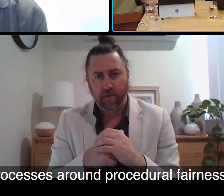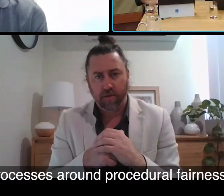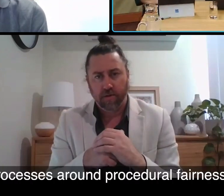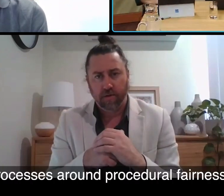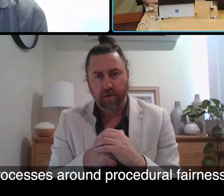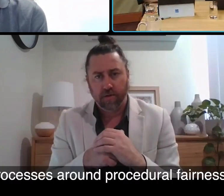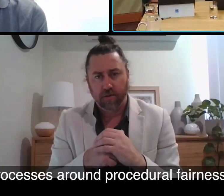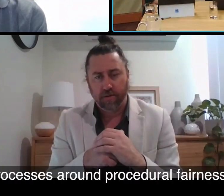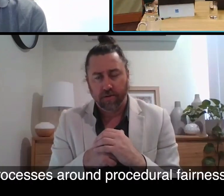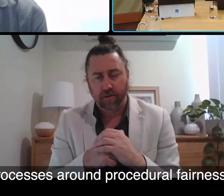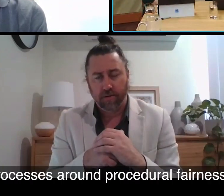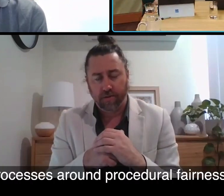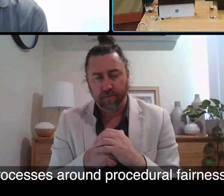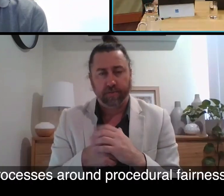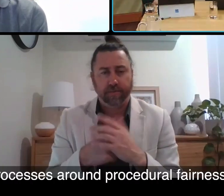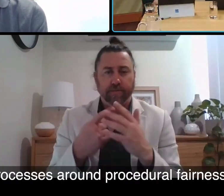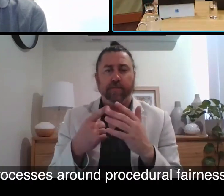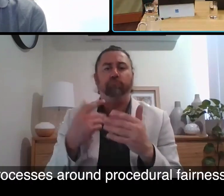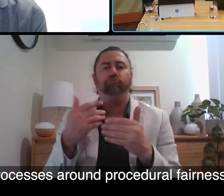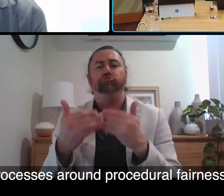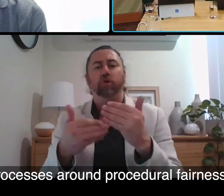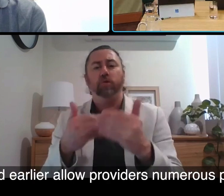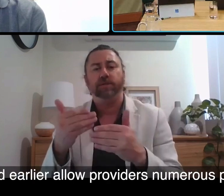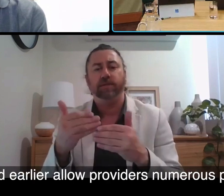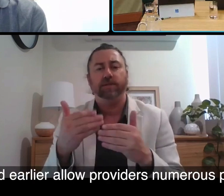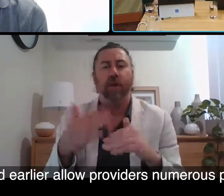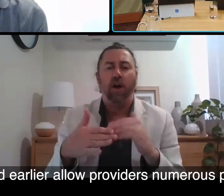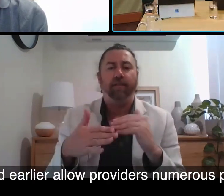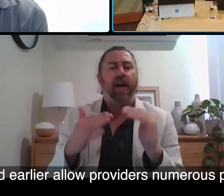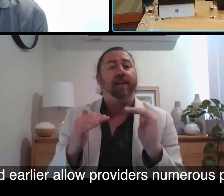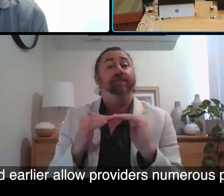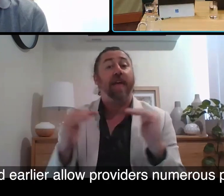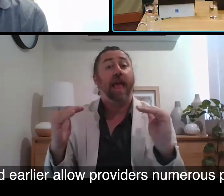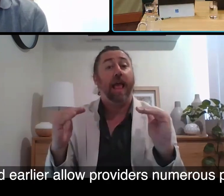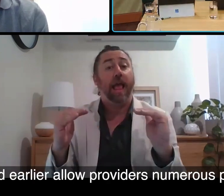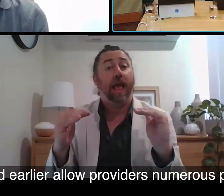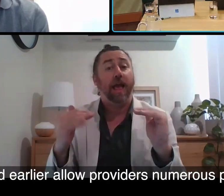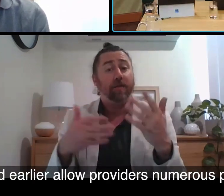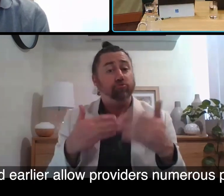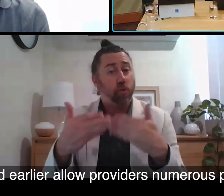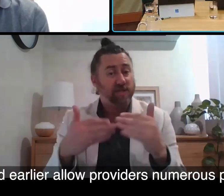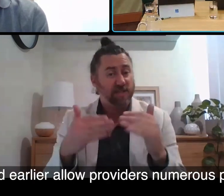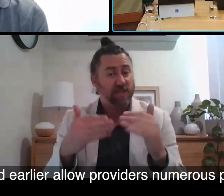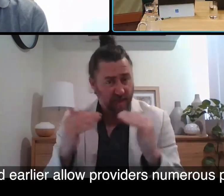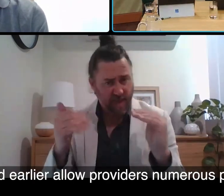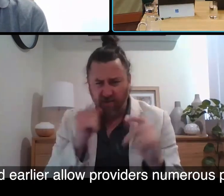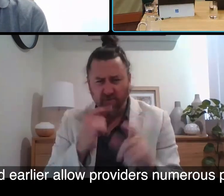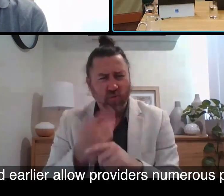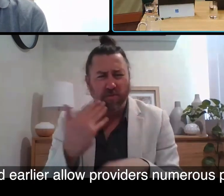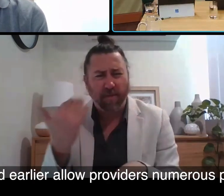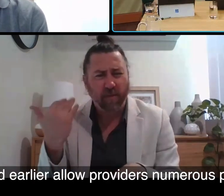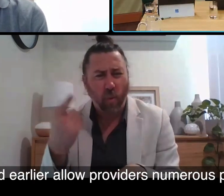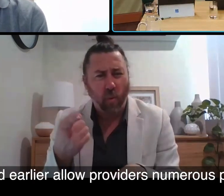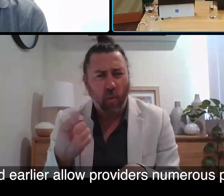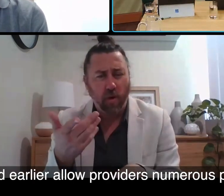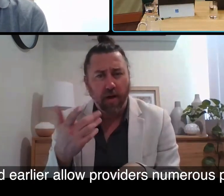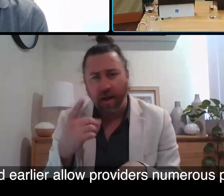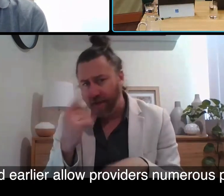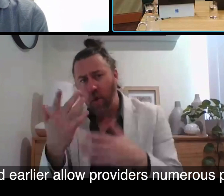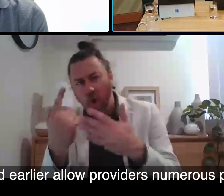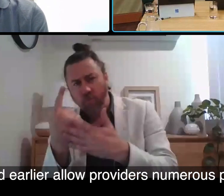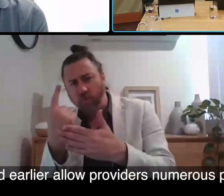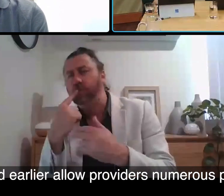The processes around procedural fairness, as I outlined earlier, allow providers to